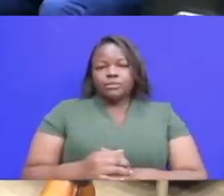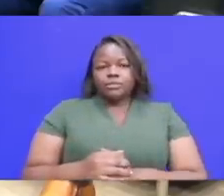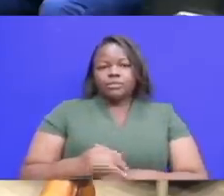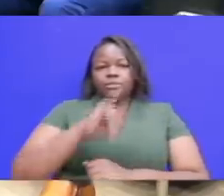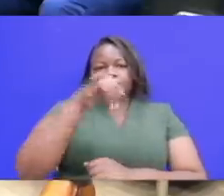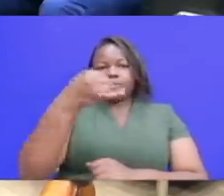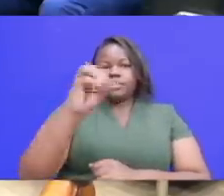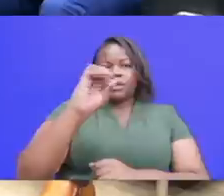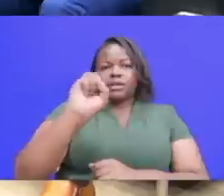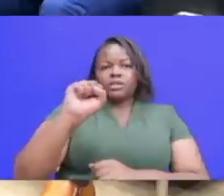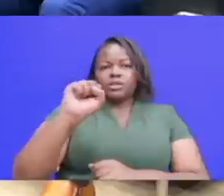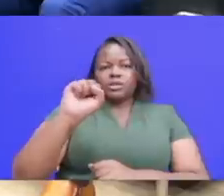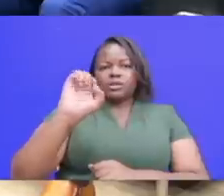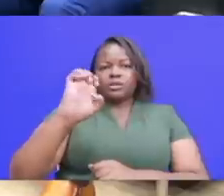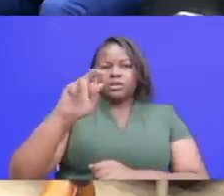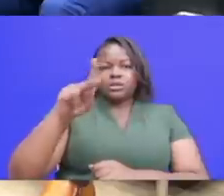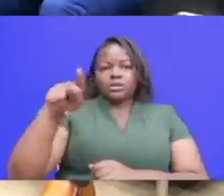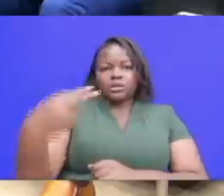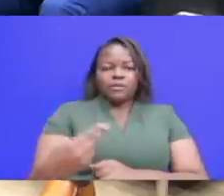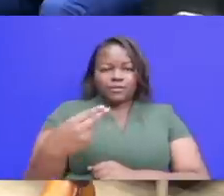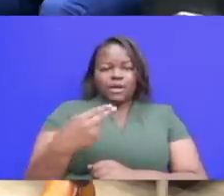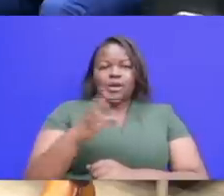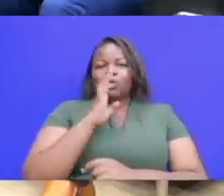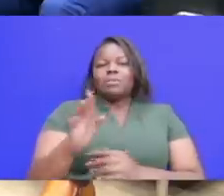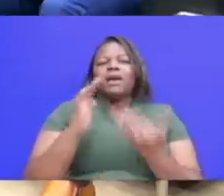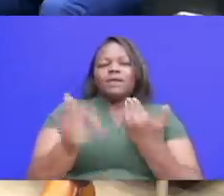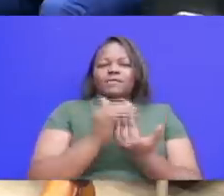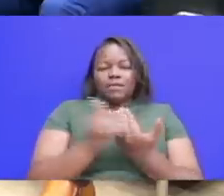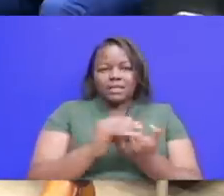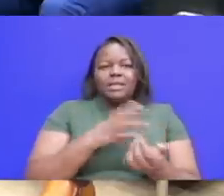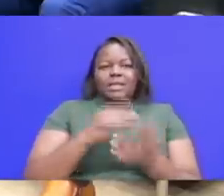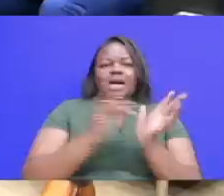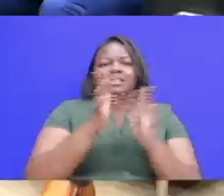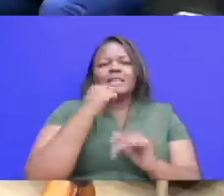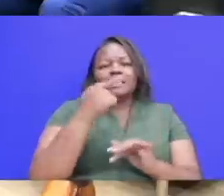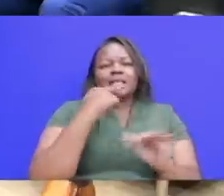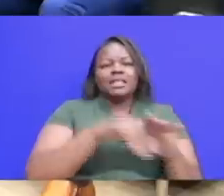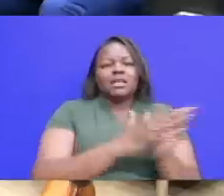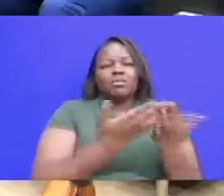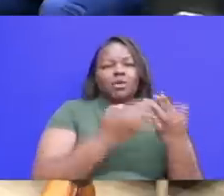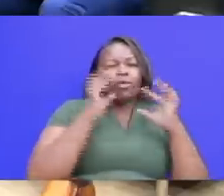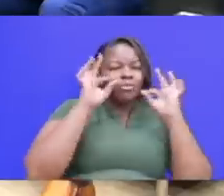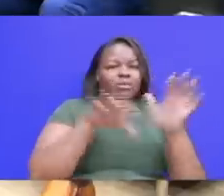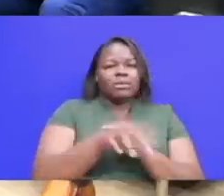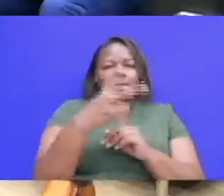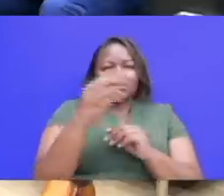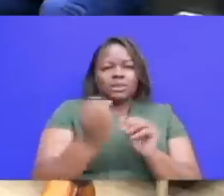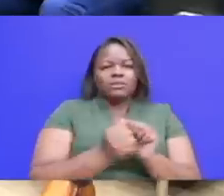Joseph was being favored, but Jesus said some words in the book of Matthew chapter 20, verse